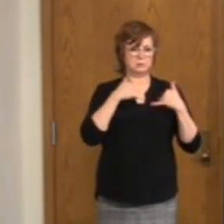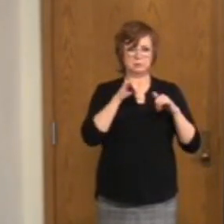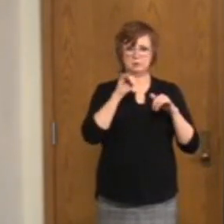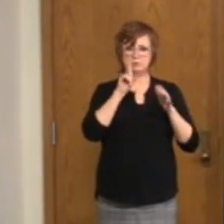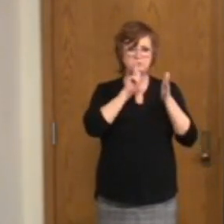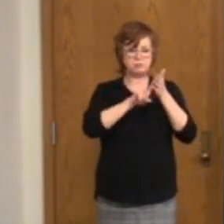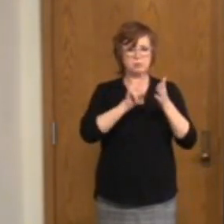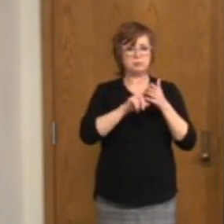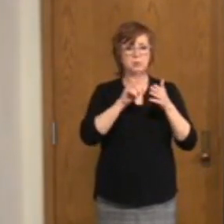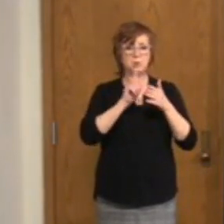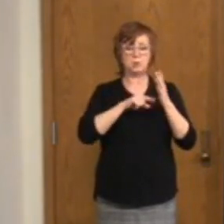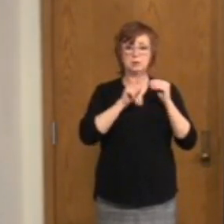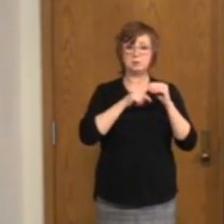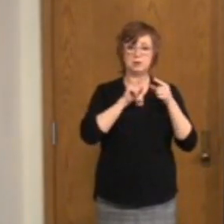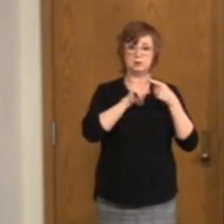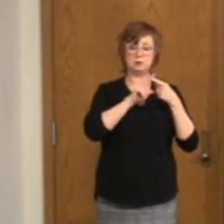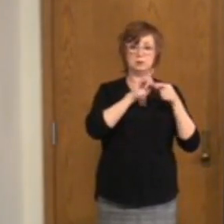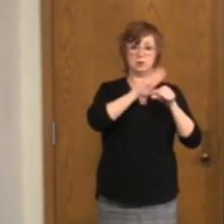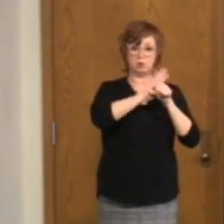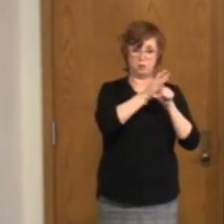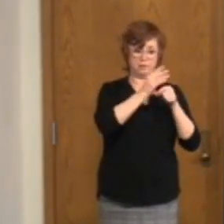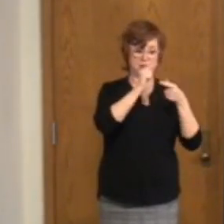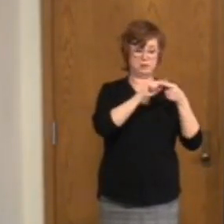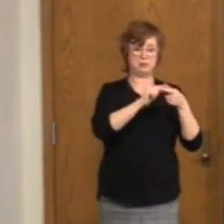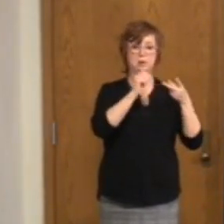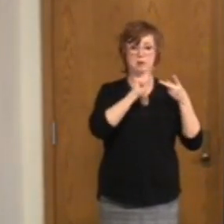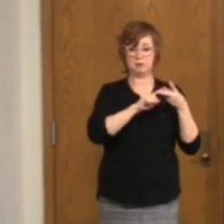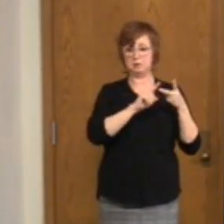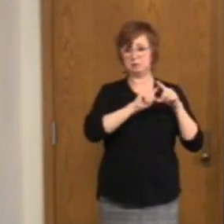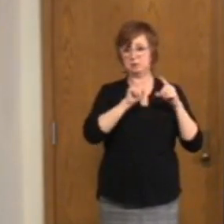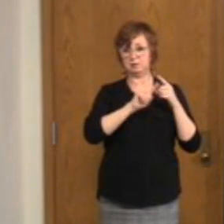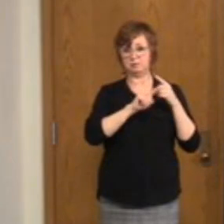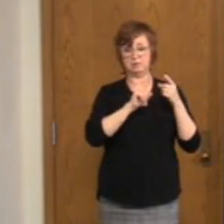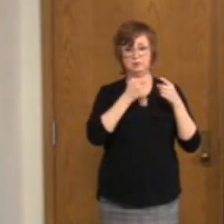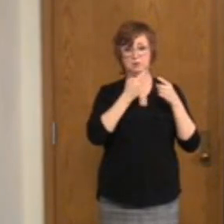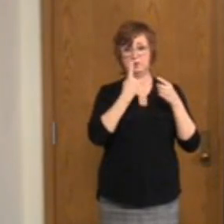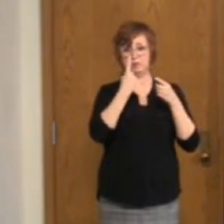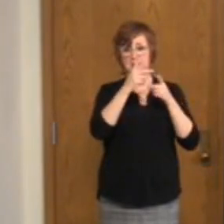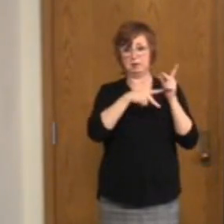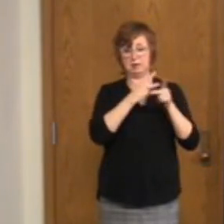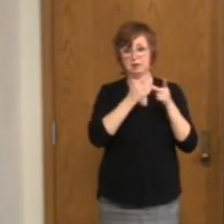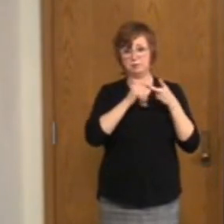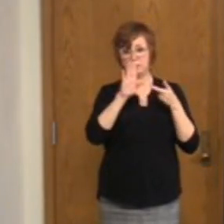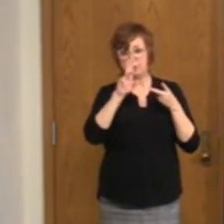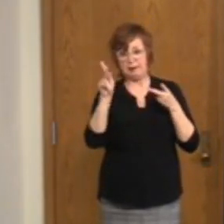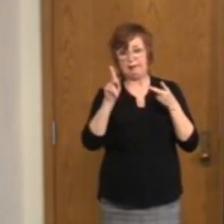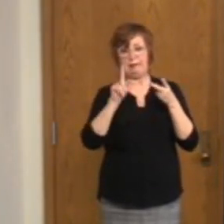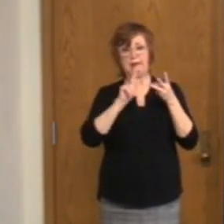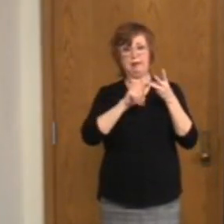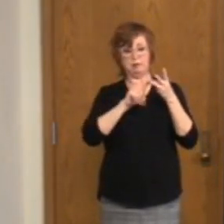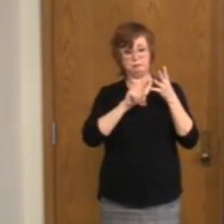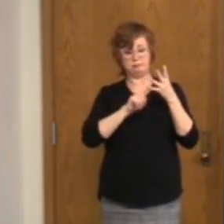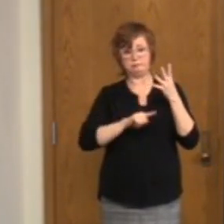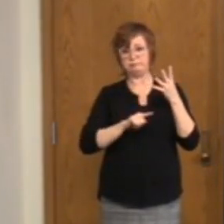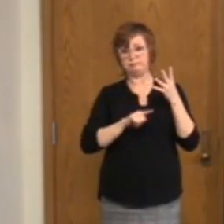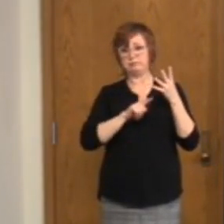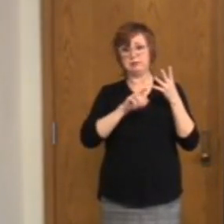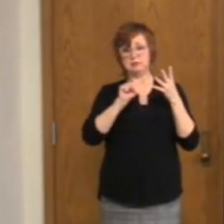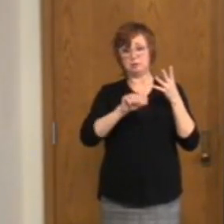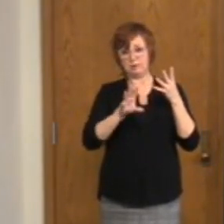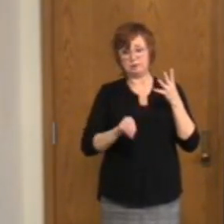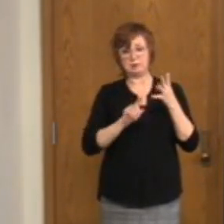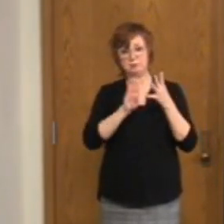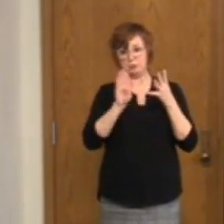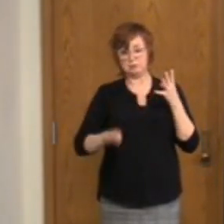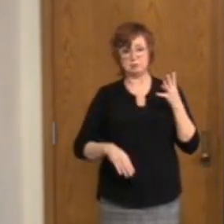and where that intersects with the number of vaccines that we have access to, whether that intersects with where our current